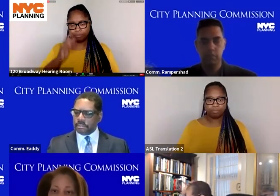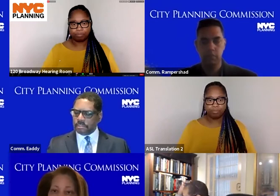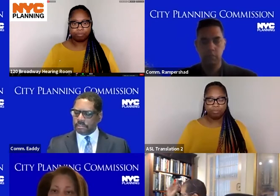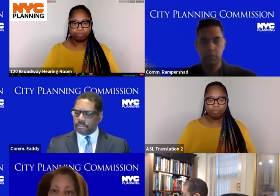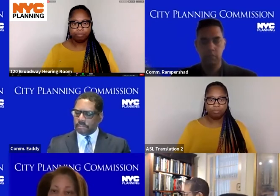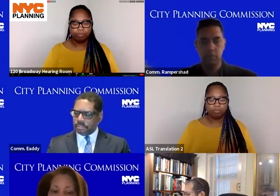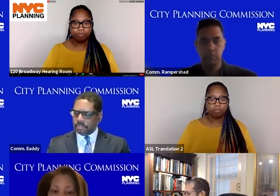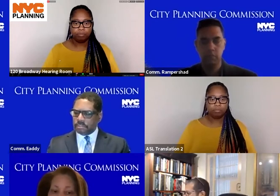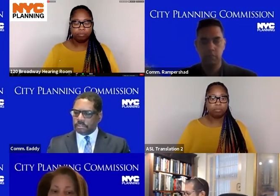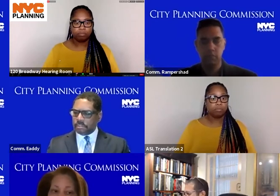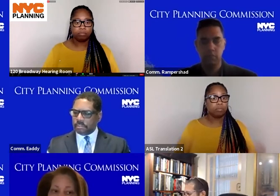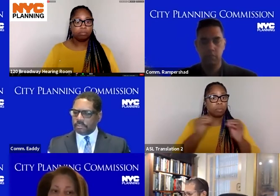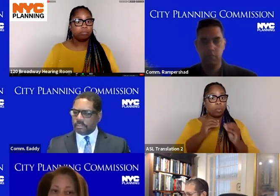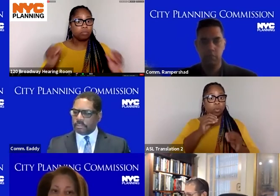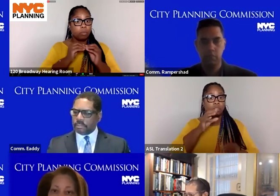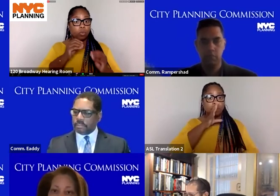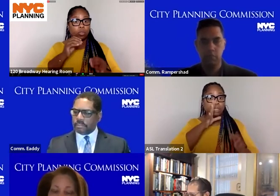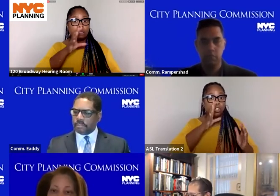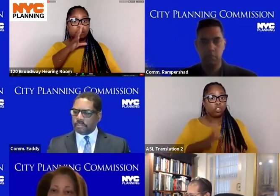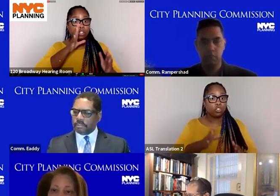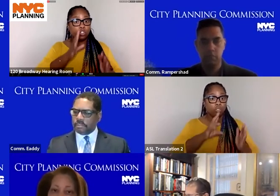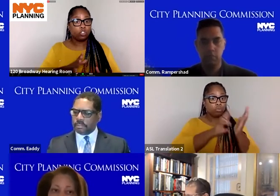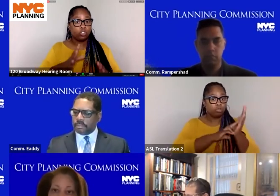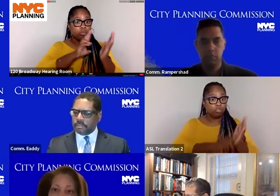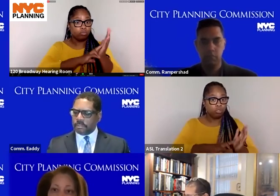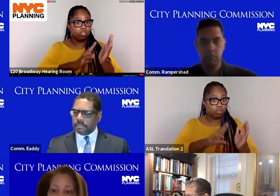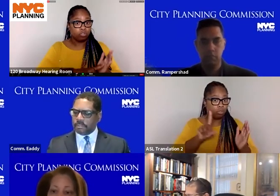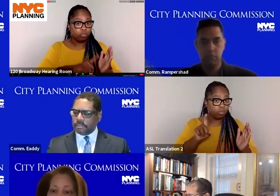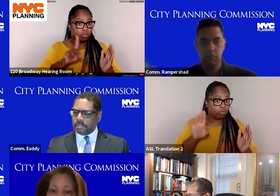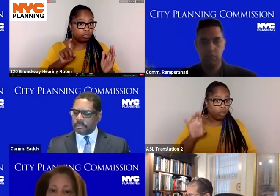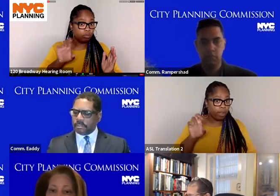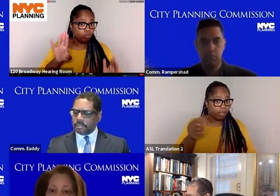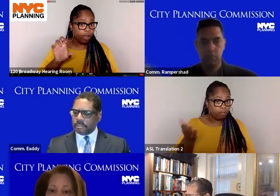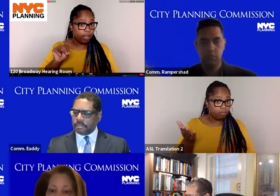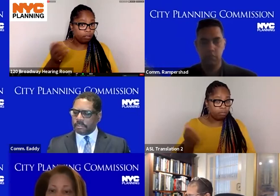Are there any additional speakers registered, Ryan?